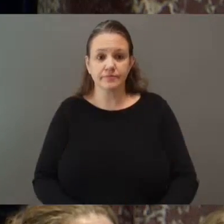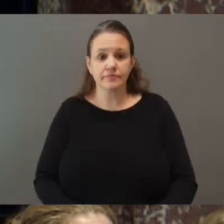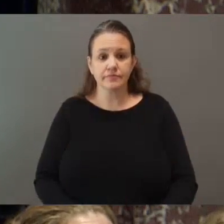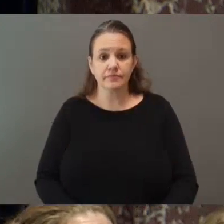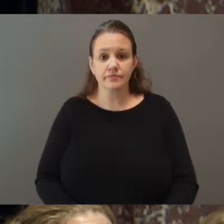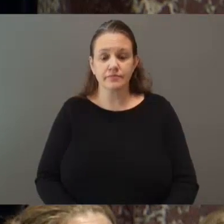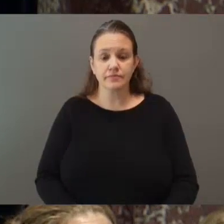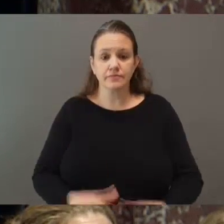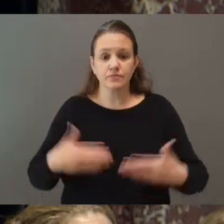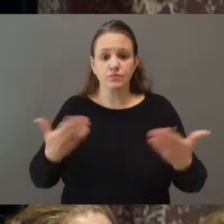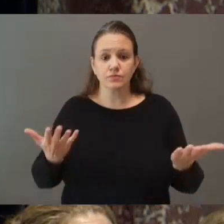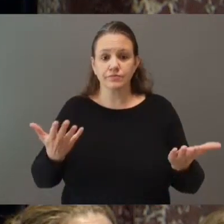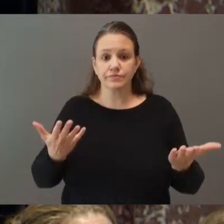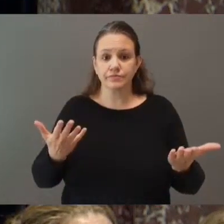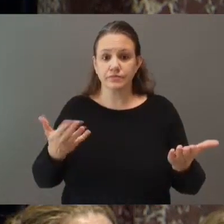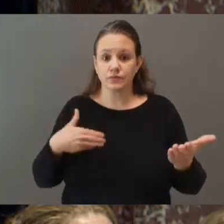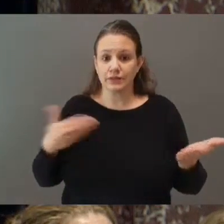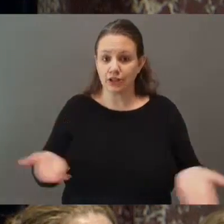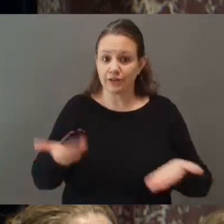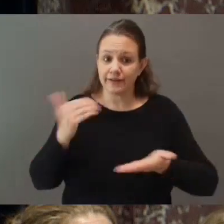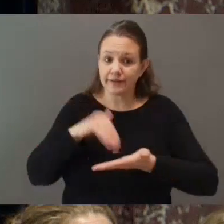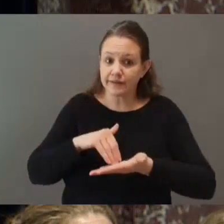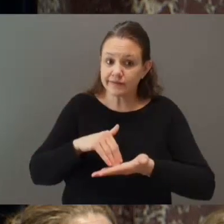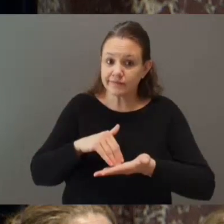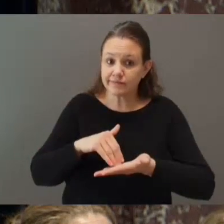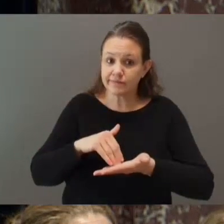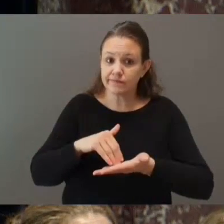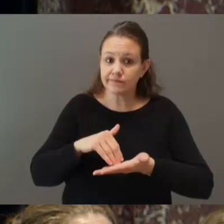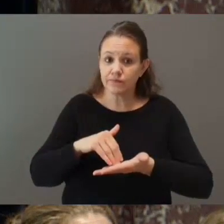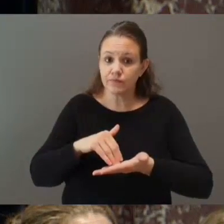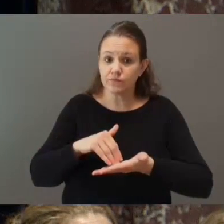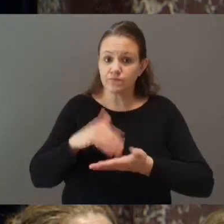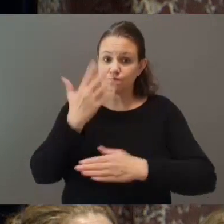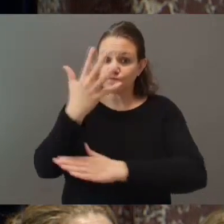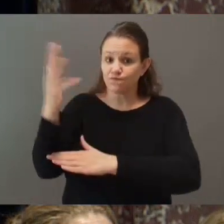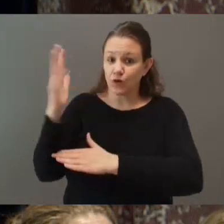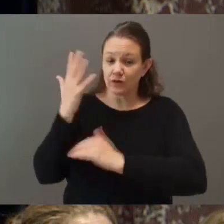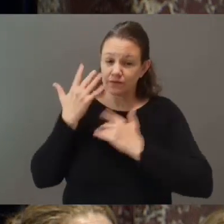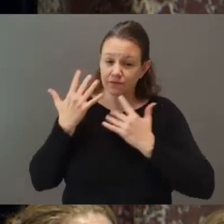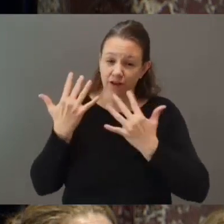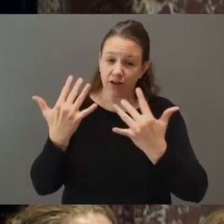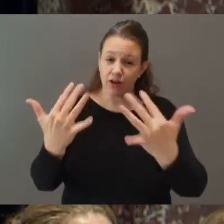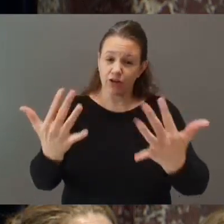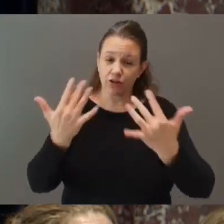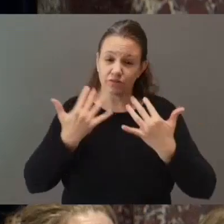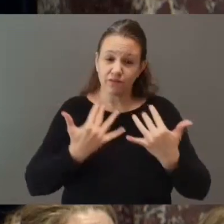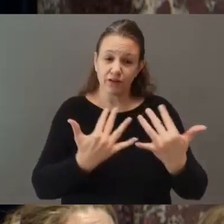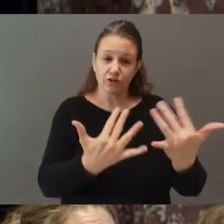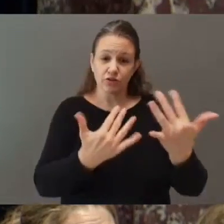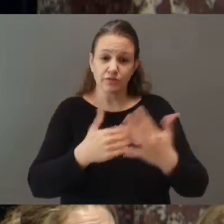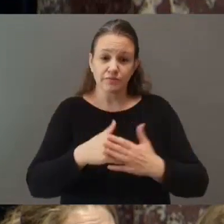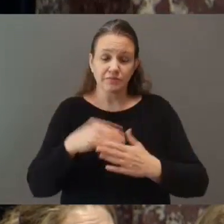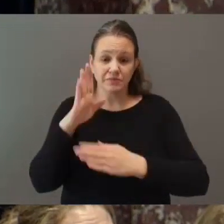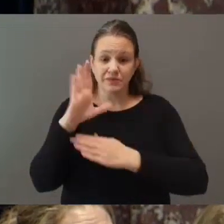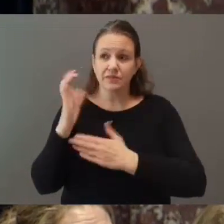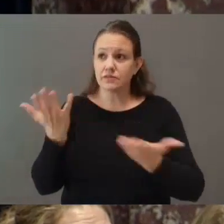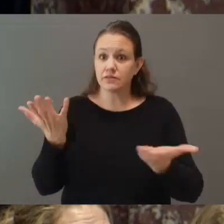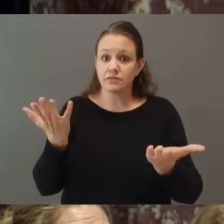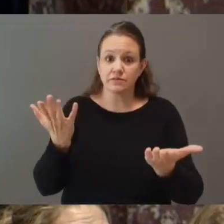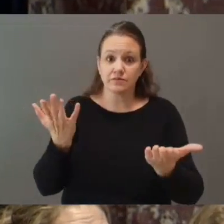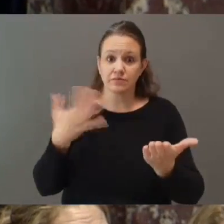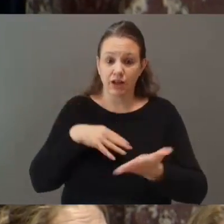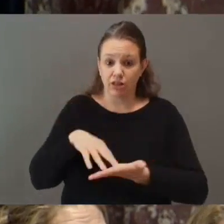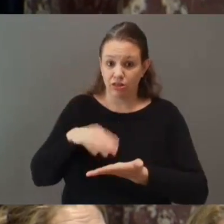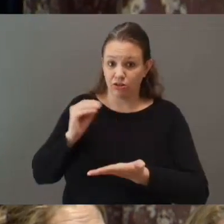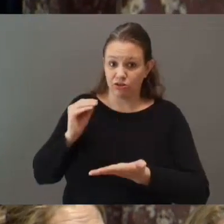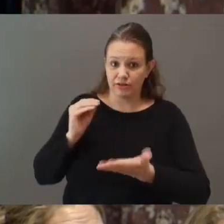in this province of British Columbia. And you would think that after years, they would have learned some lessons. Mr. Speaker, up in Fort Nelson, when